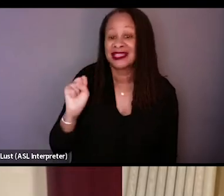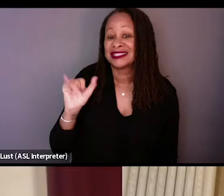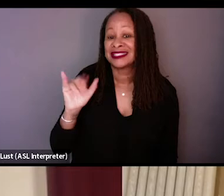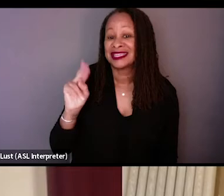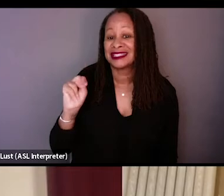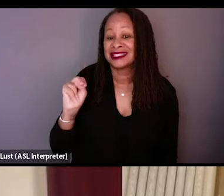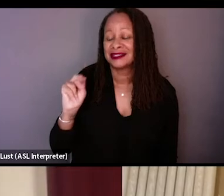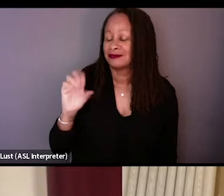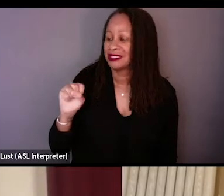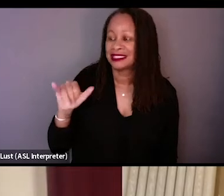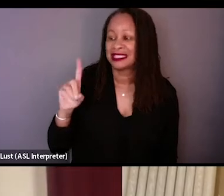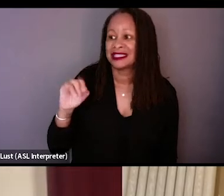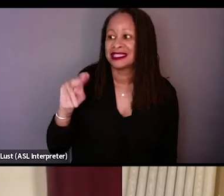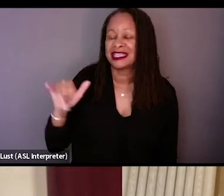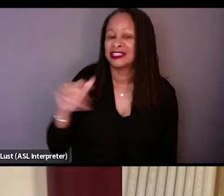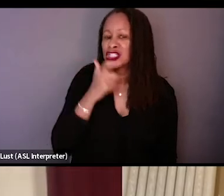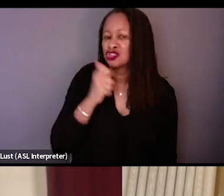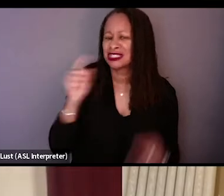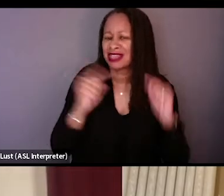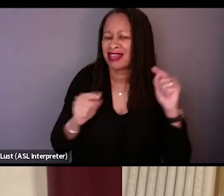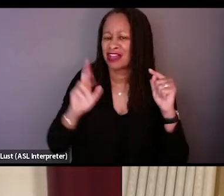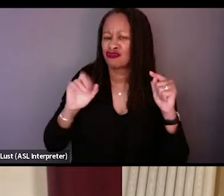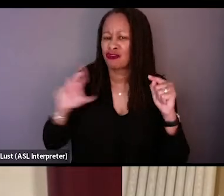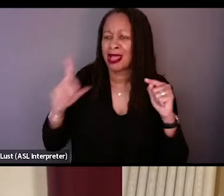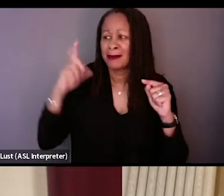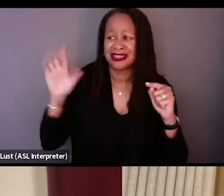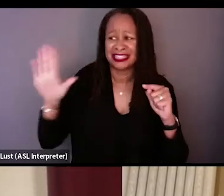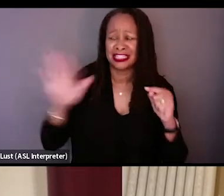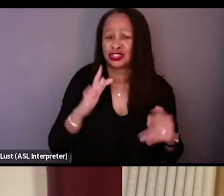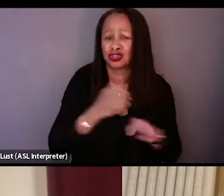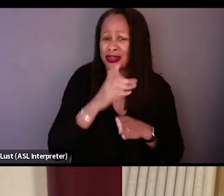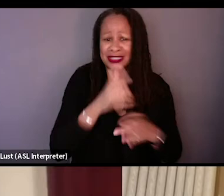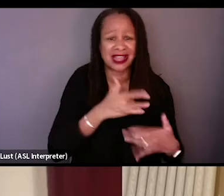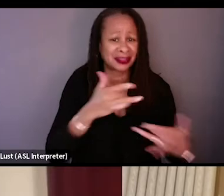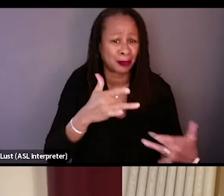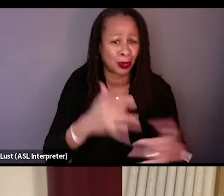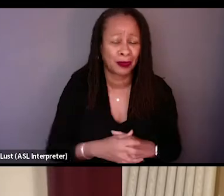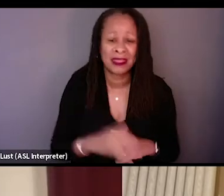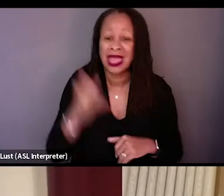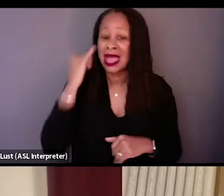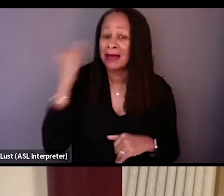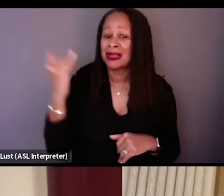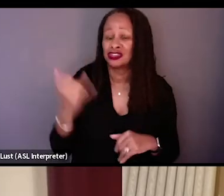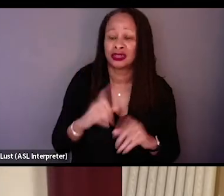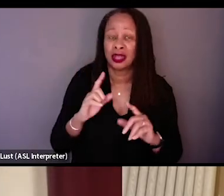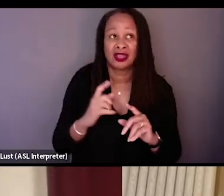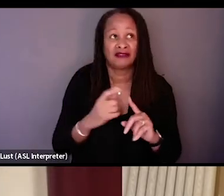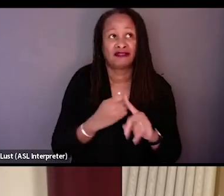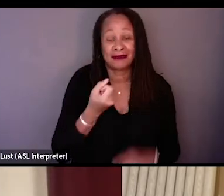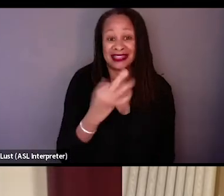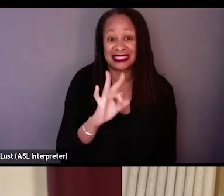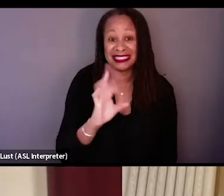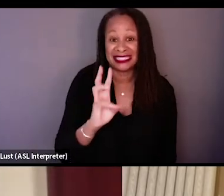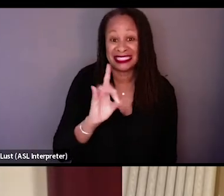is this interesting lightning rod because he had the most unusual career you could think of. To imagine going from being in 1968 the